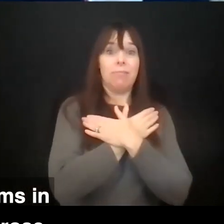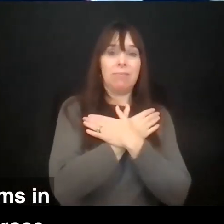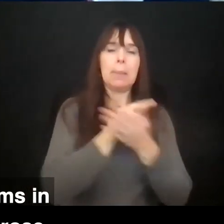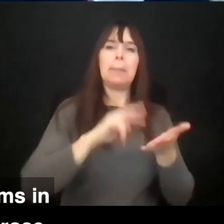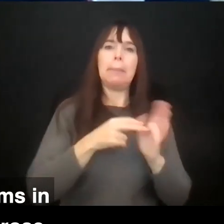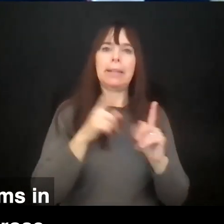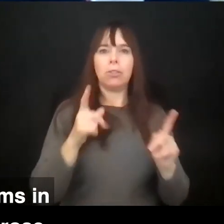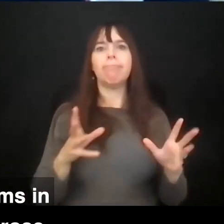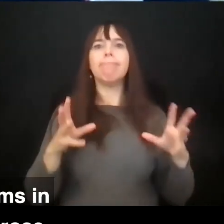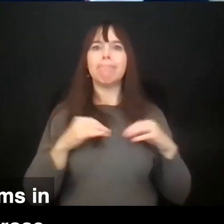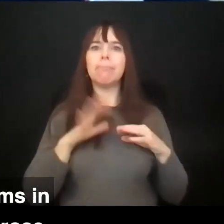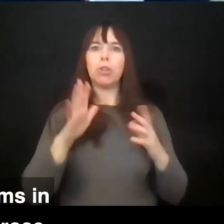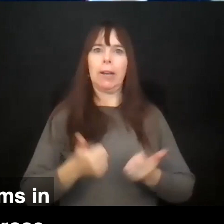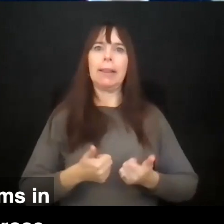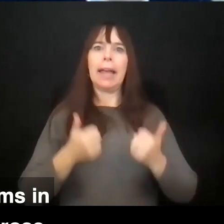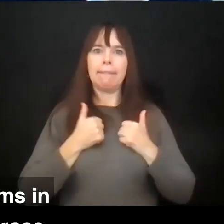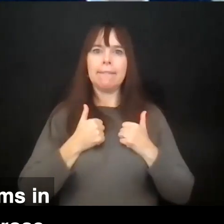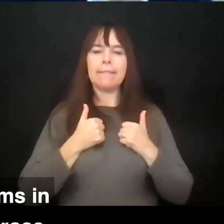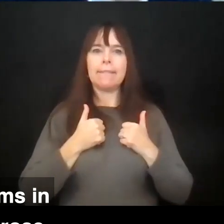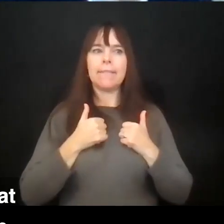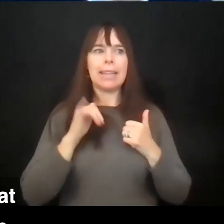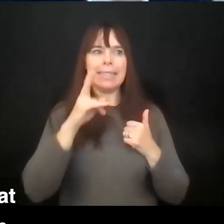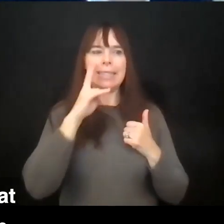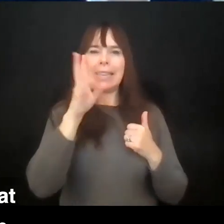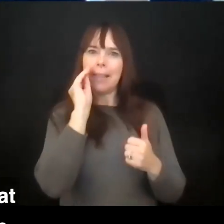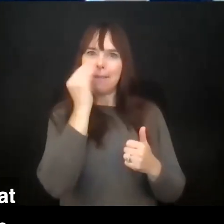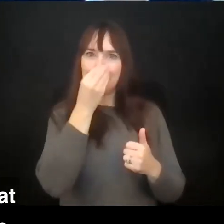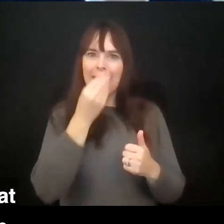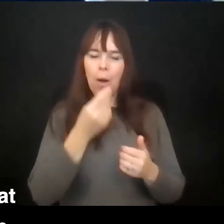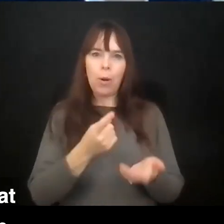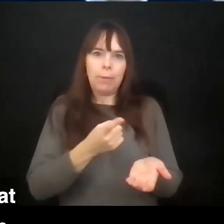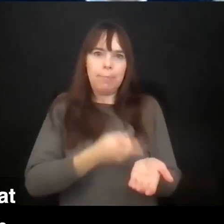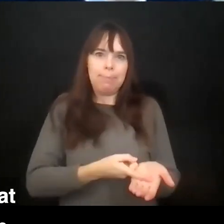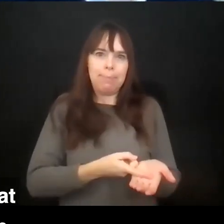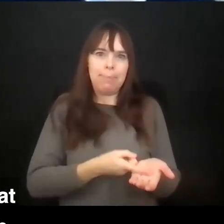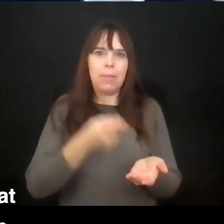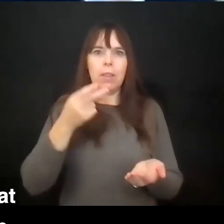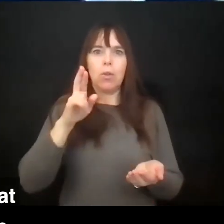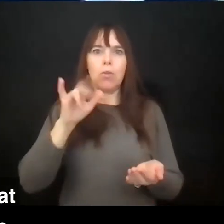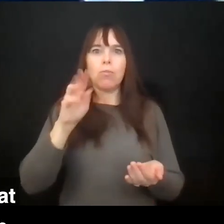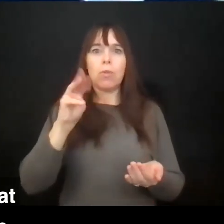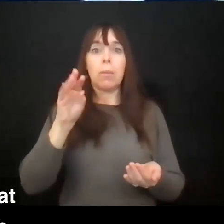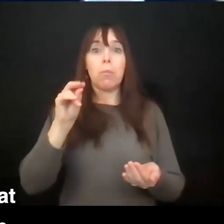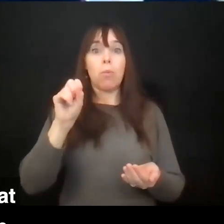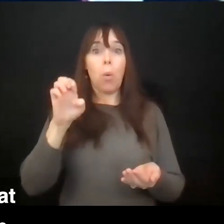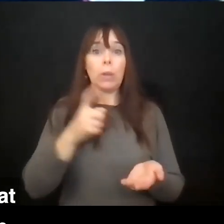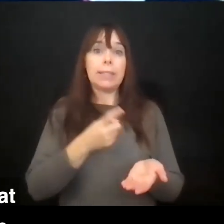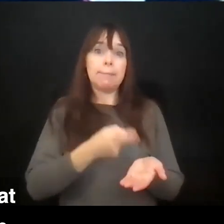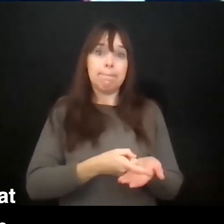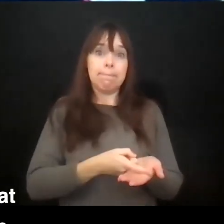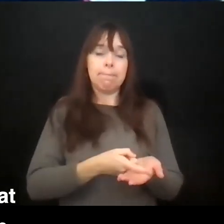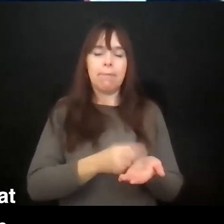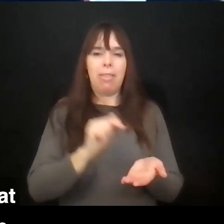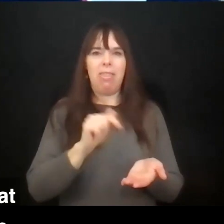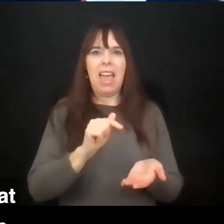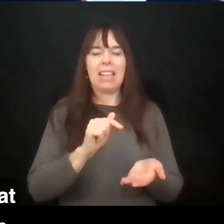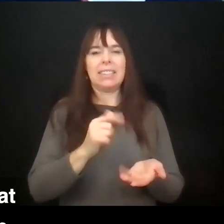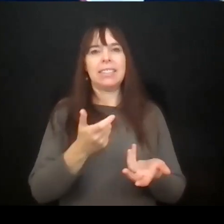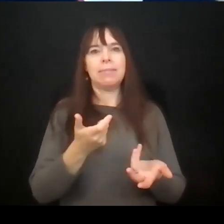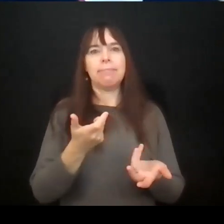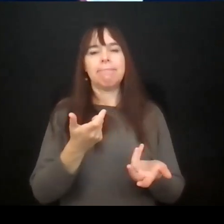acceptance, is this primrose, which is a flower that is